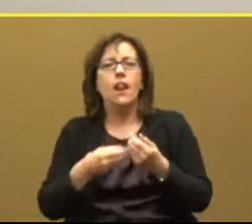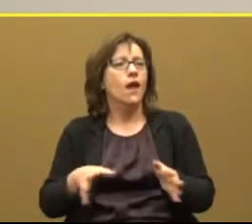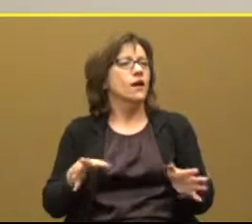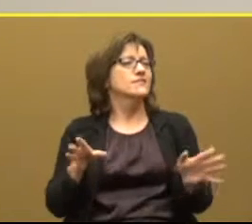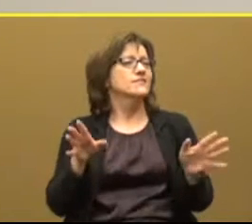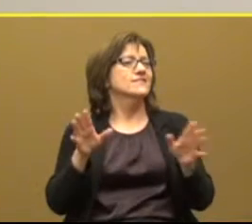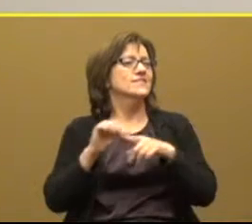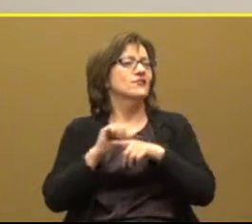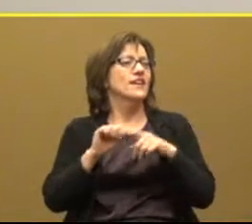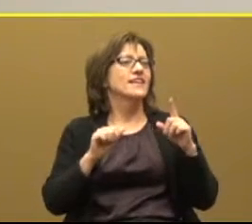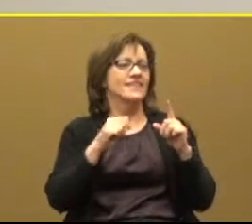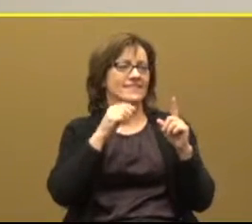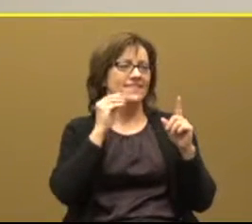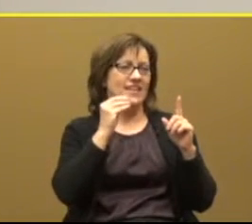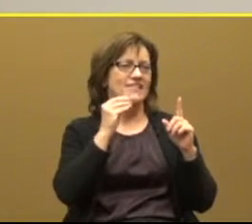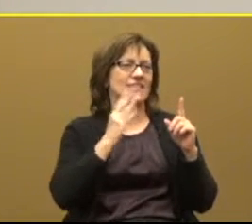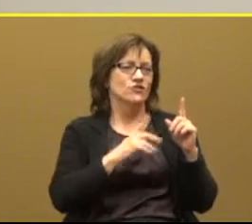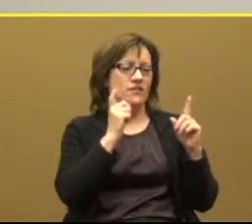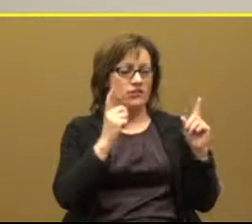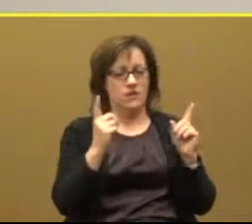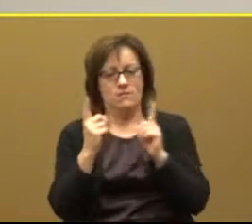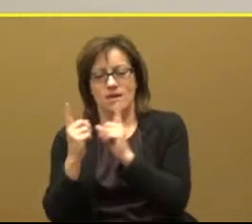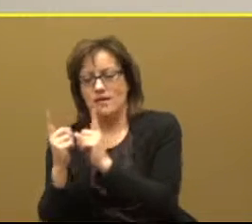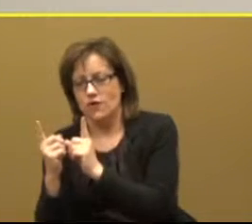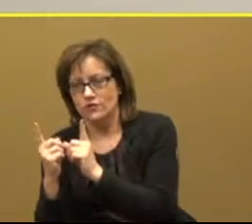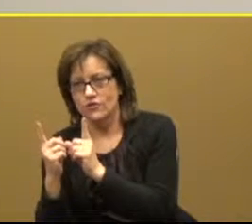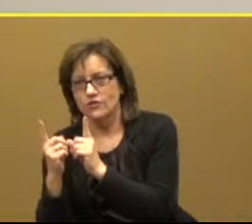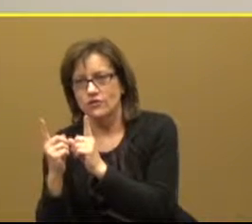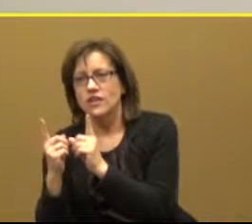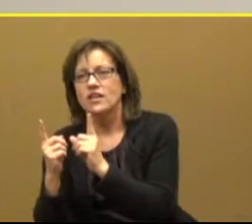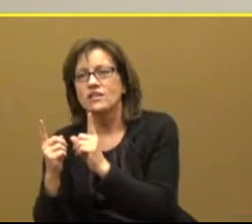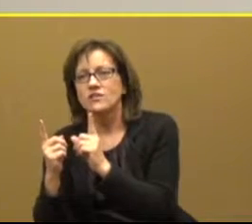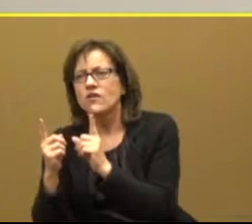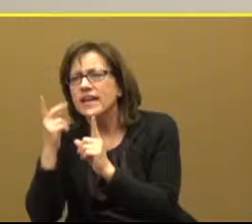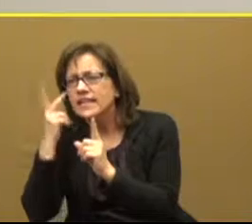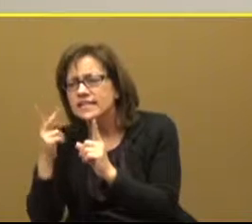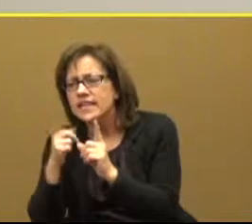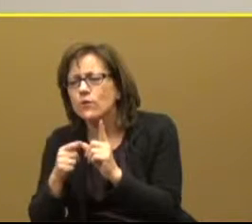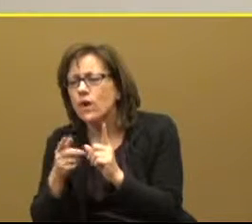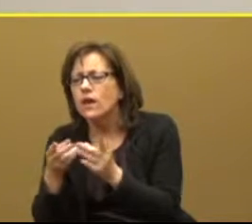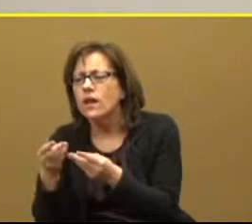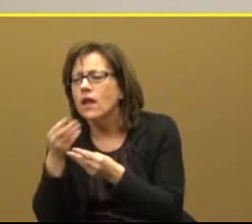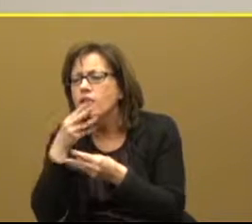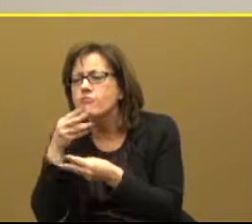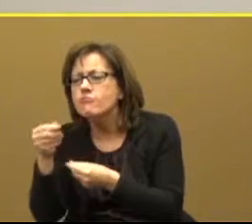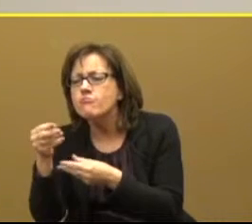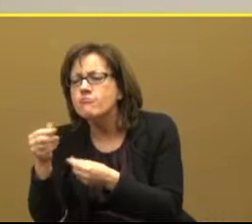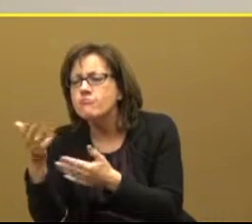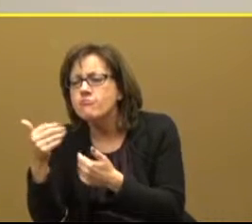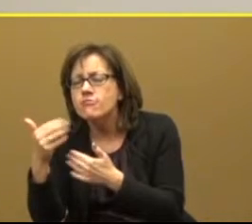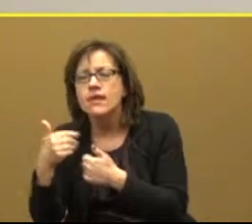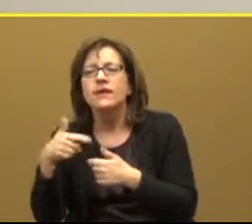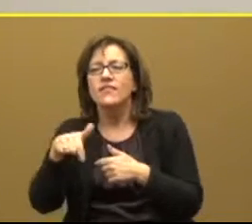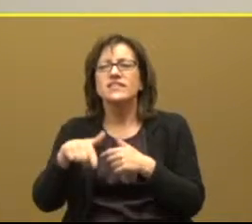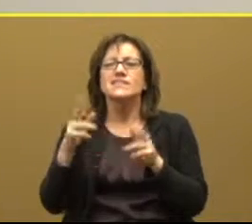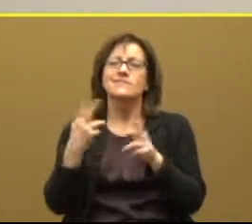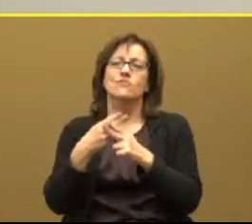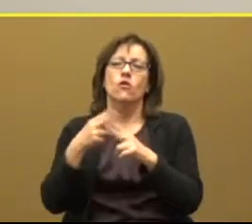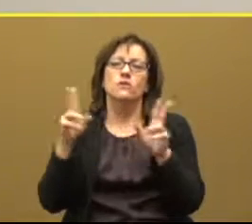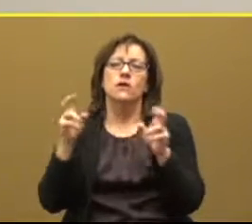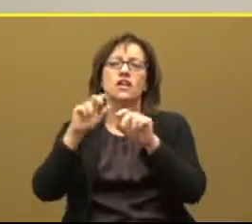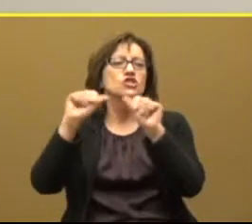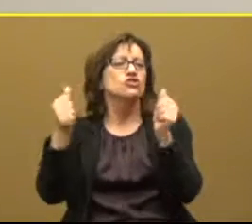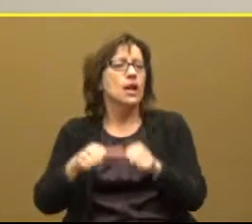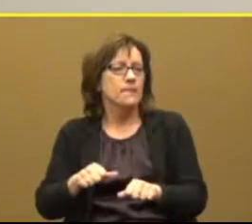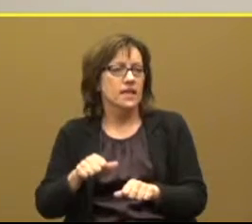opportunity. You need to come closer so that they can see what you are enticing them with, and then slow, again, this is shaping. So always